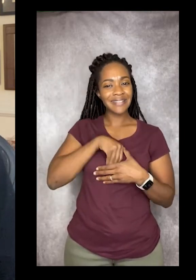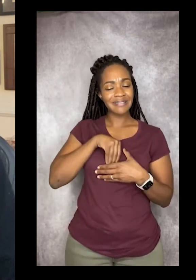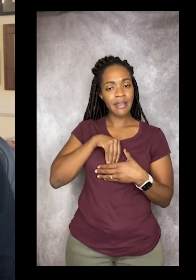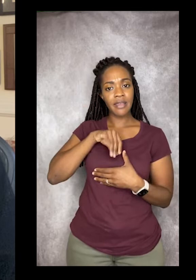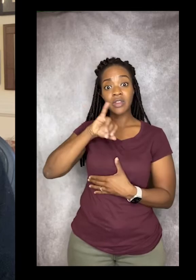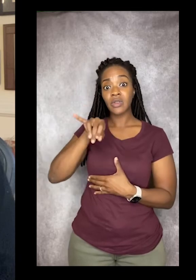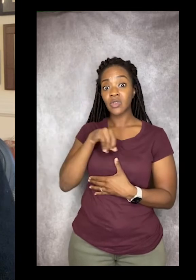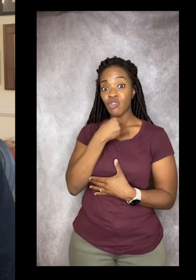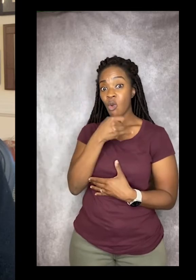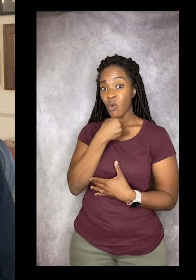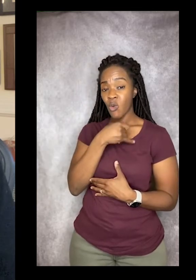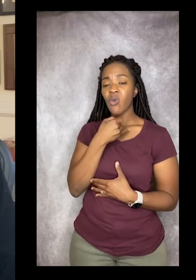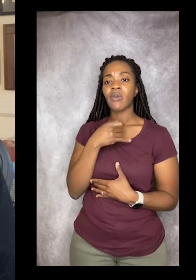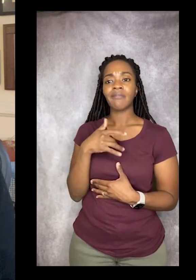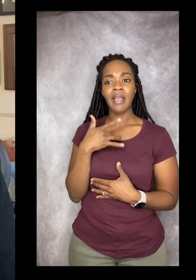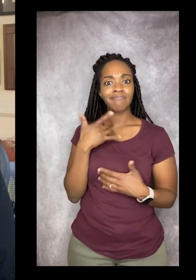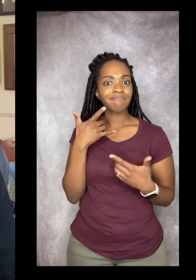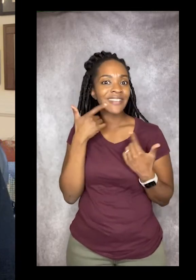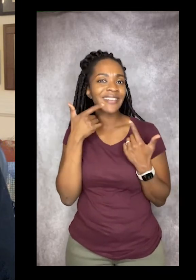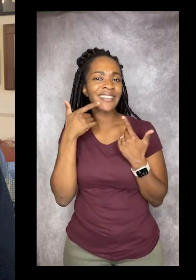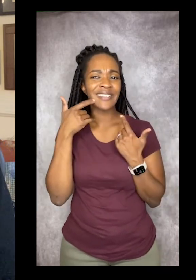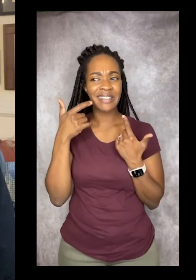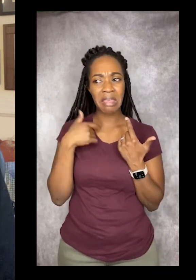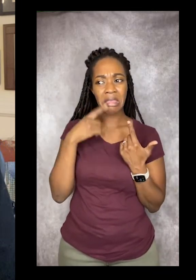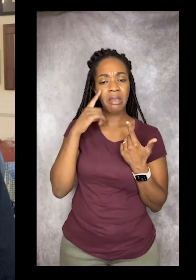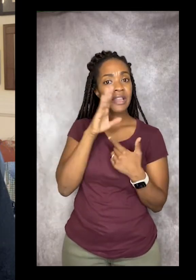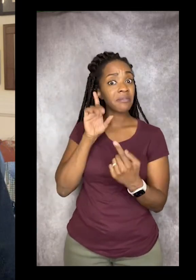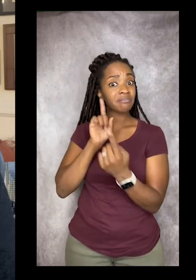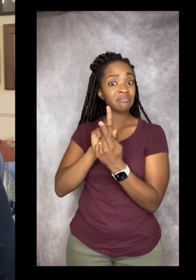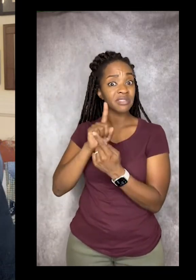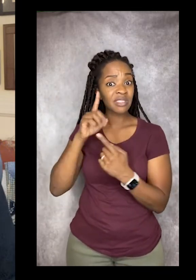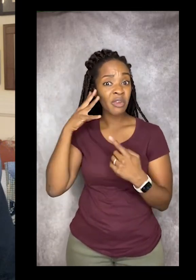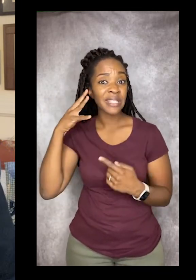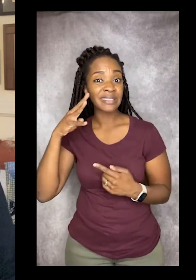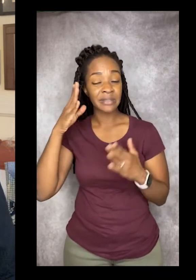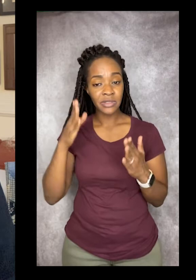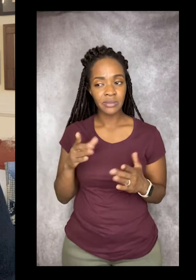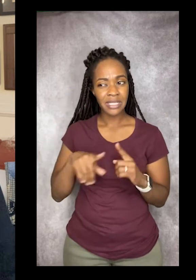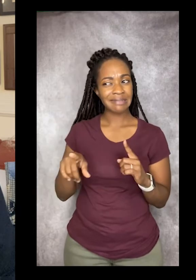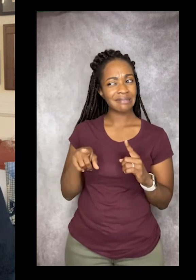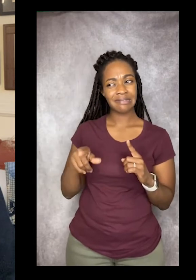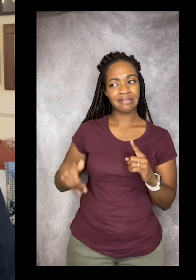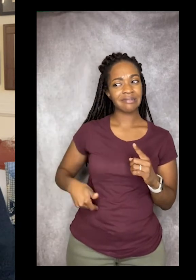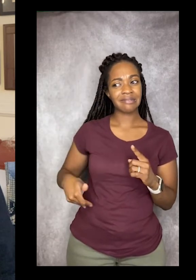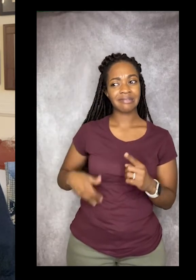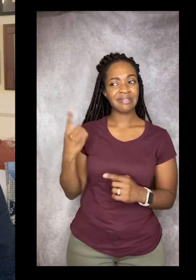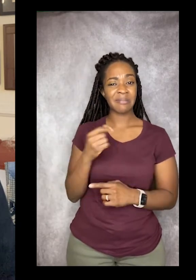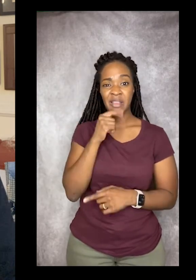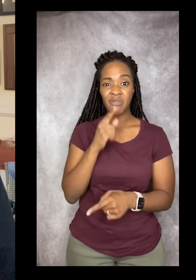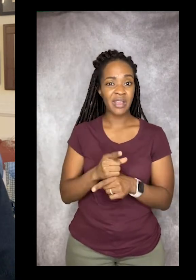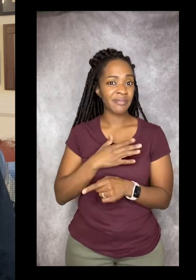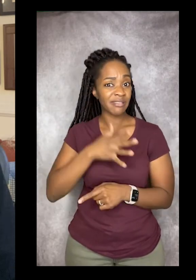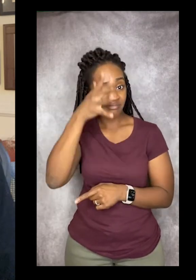laugh. He was thinking that even though he had never met a crazy person, he was certain that something was not right with his grandfather. He